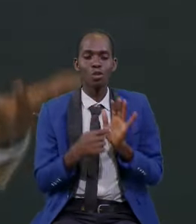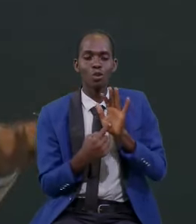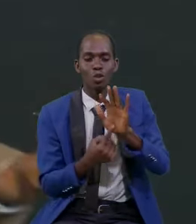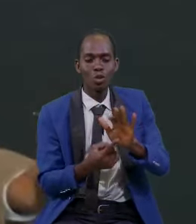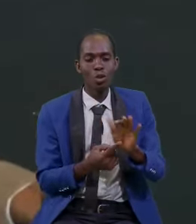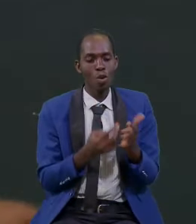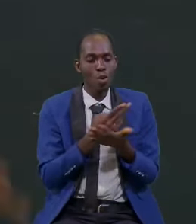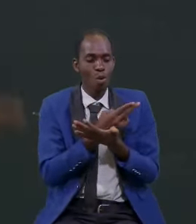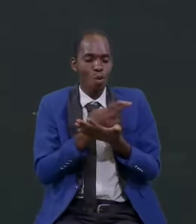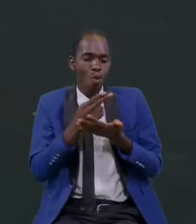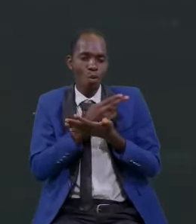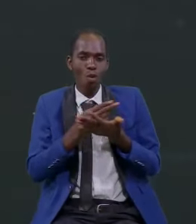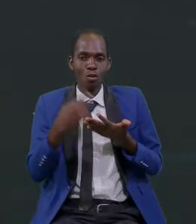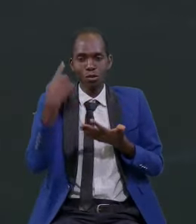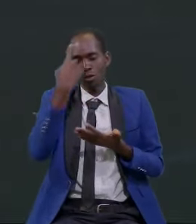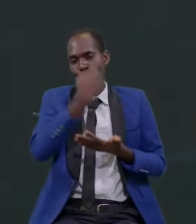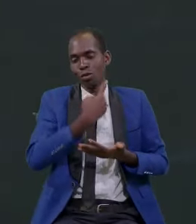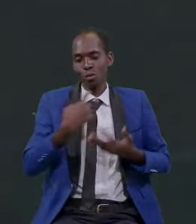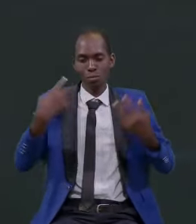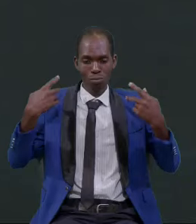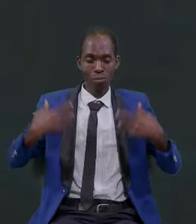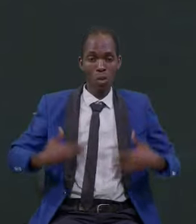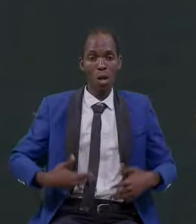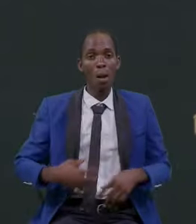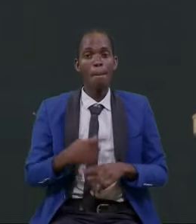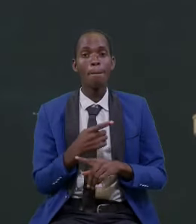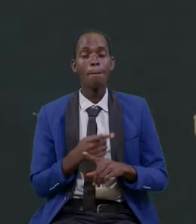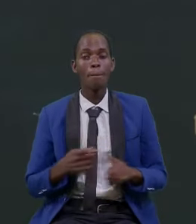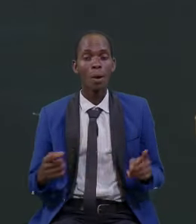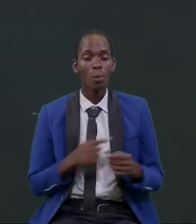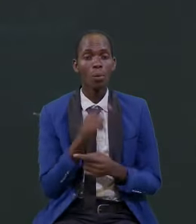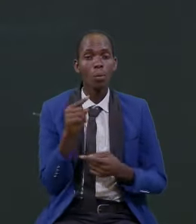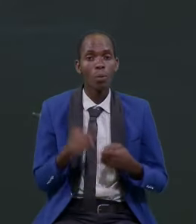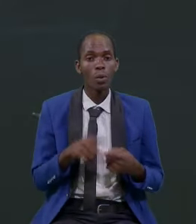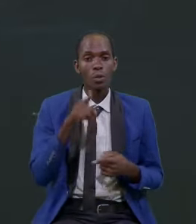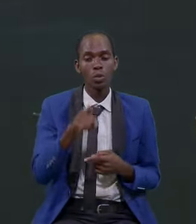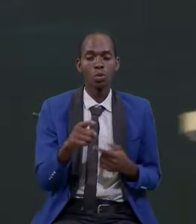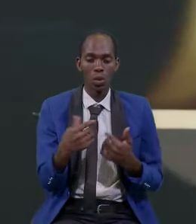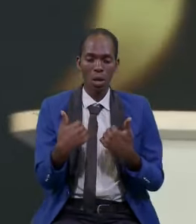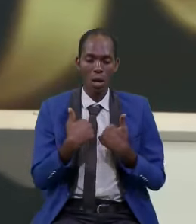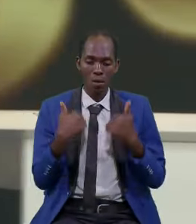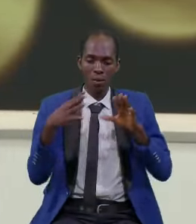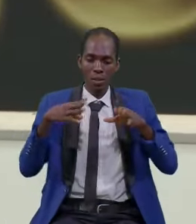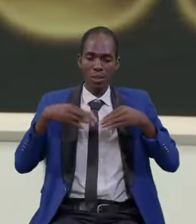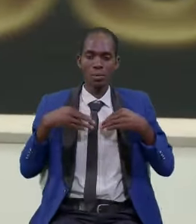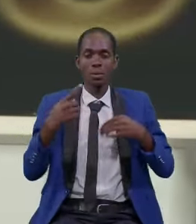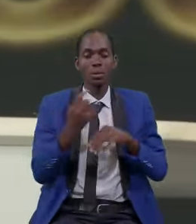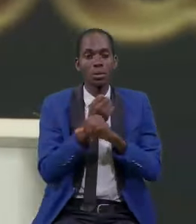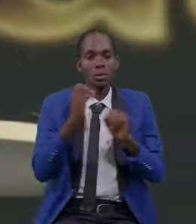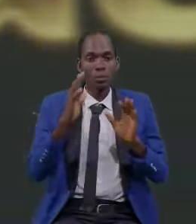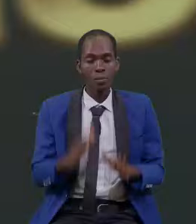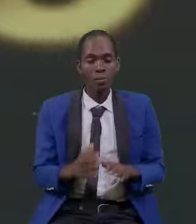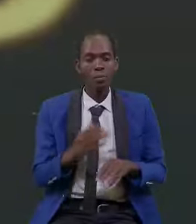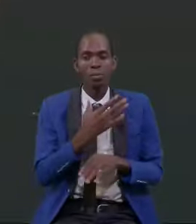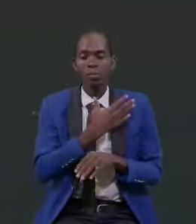All that goes out. When you have the Savior and sincerity comes